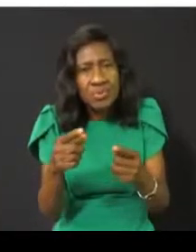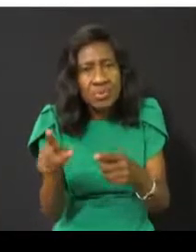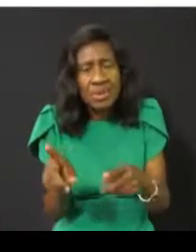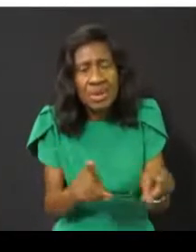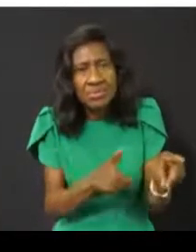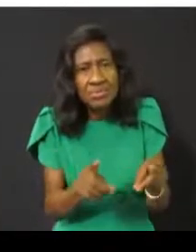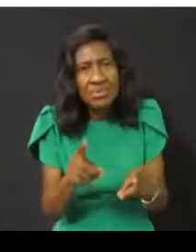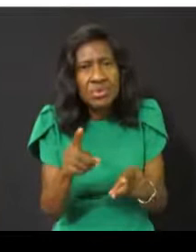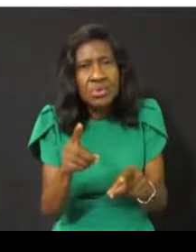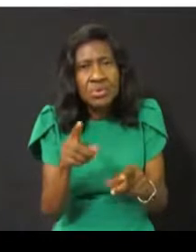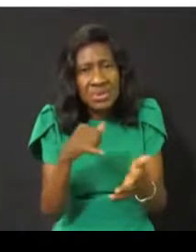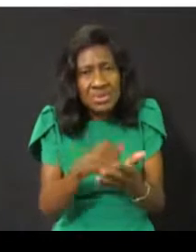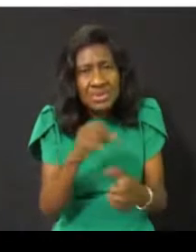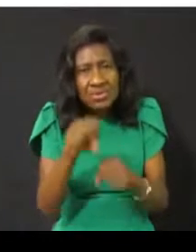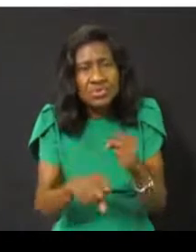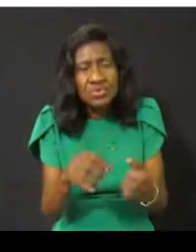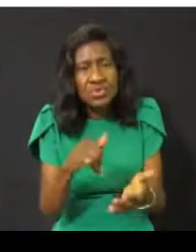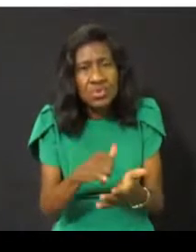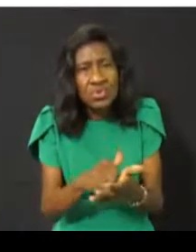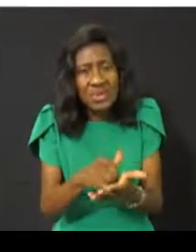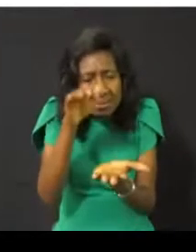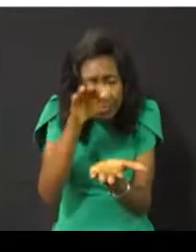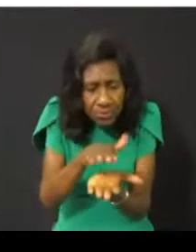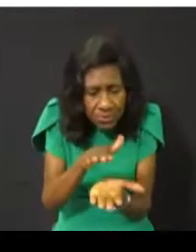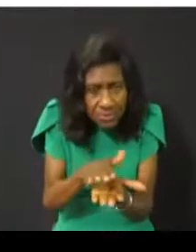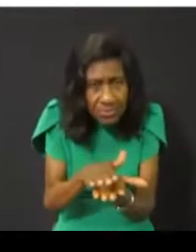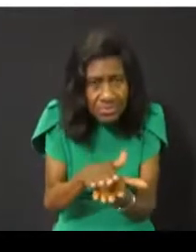number of hospitalizations and deaths.